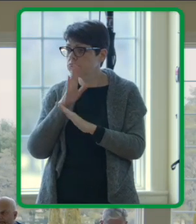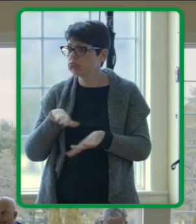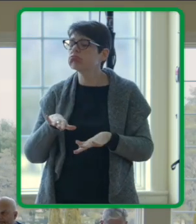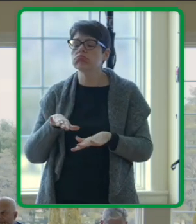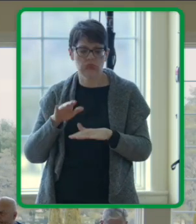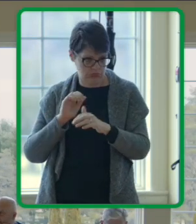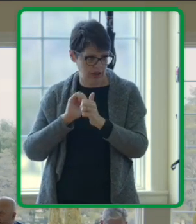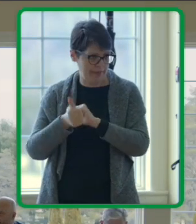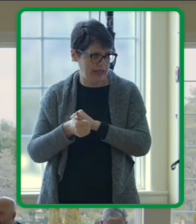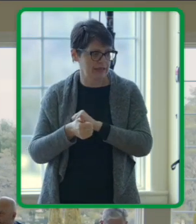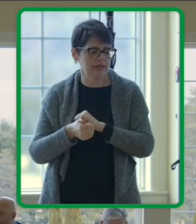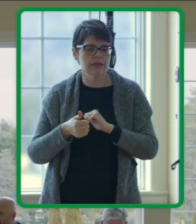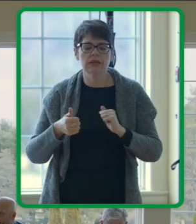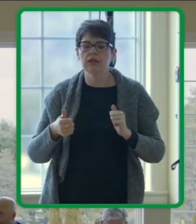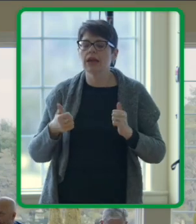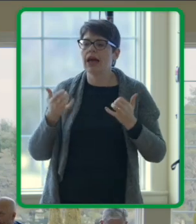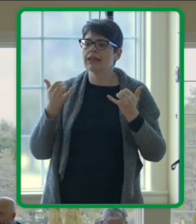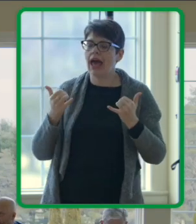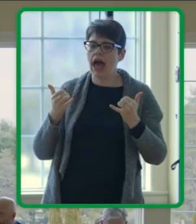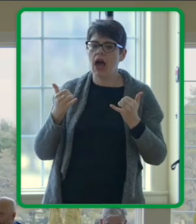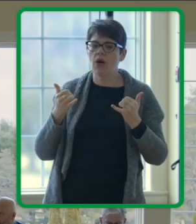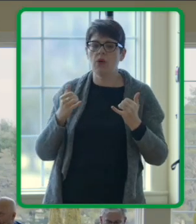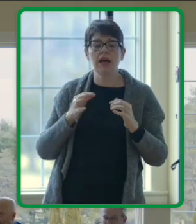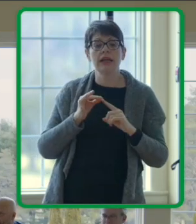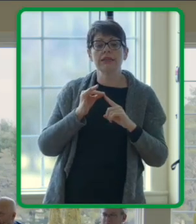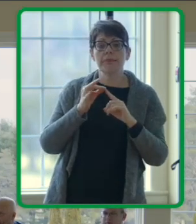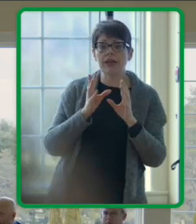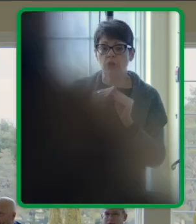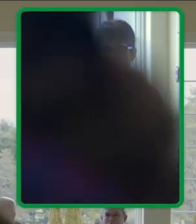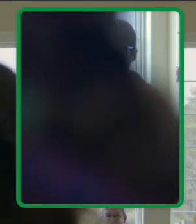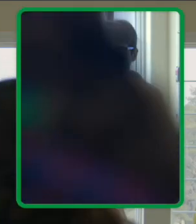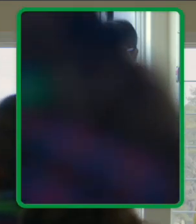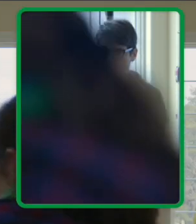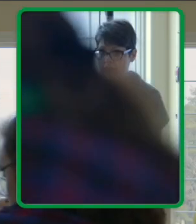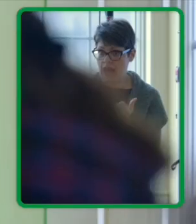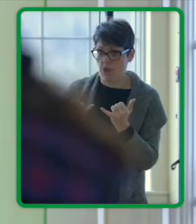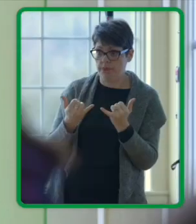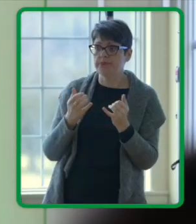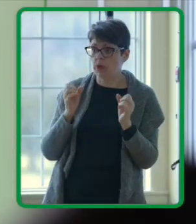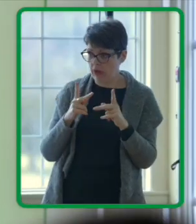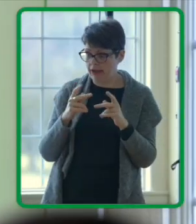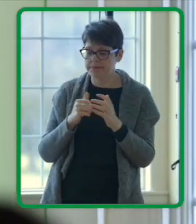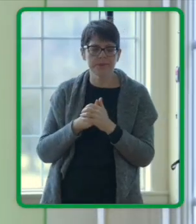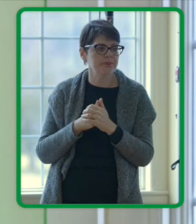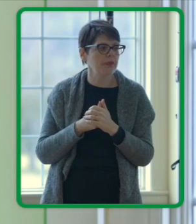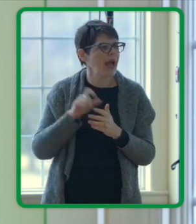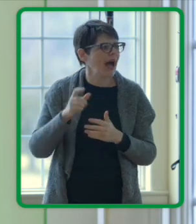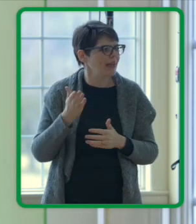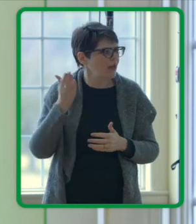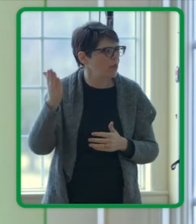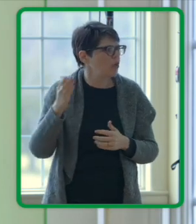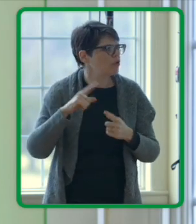The motion is carried, and I now call the special meeting to order. May I please have a motion to